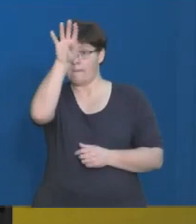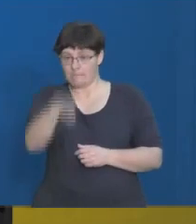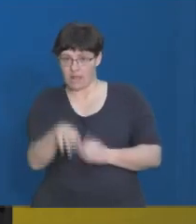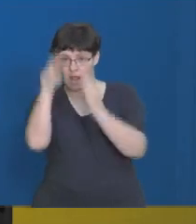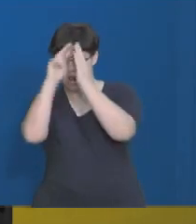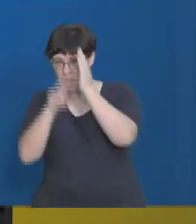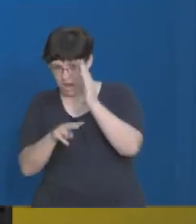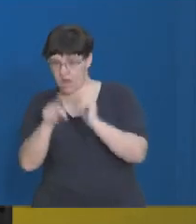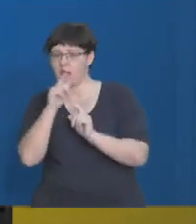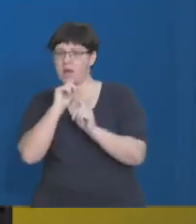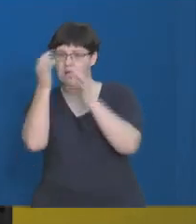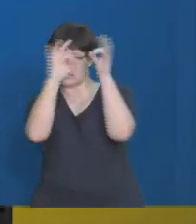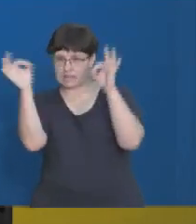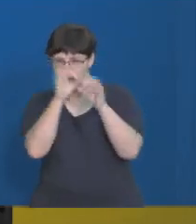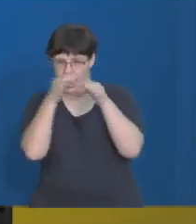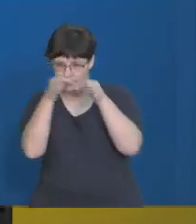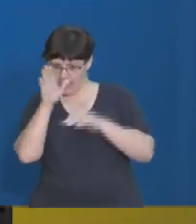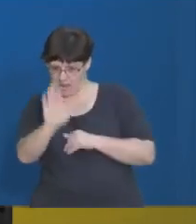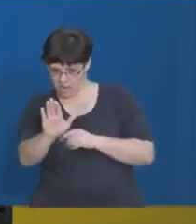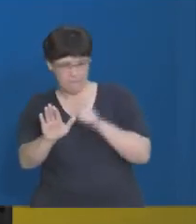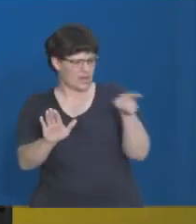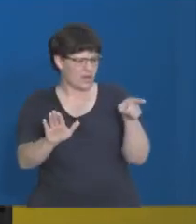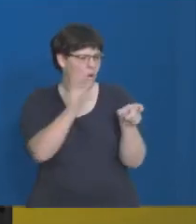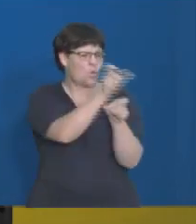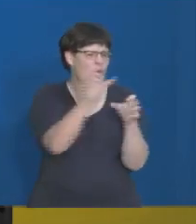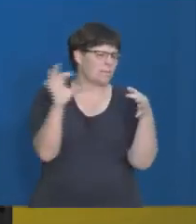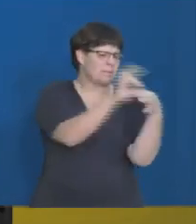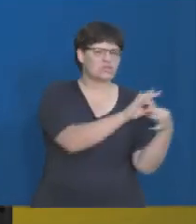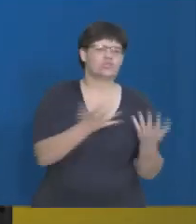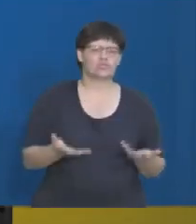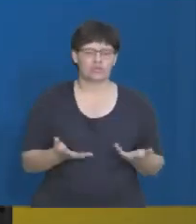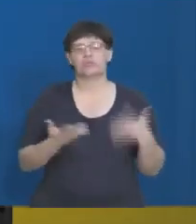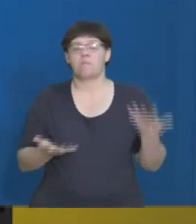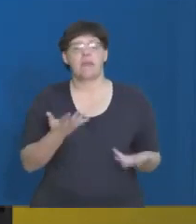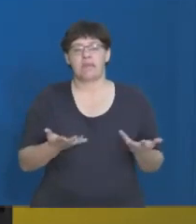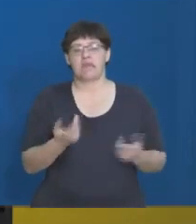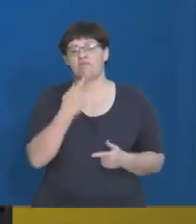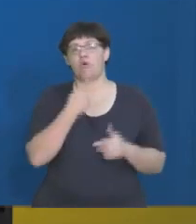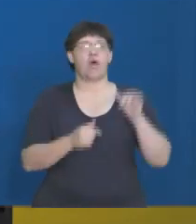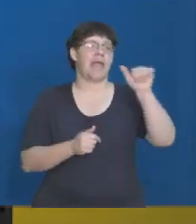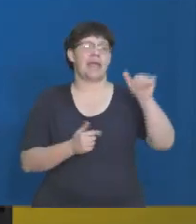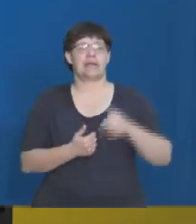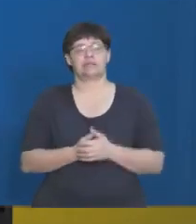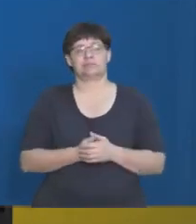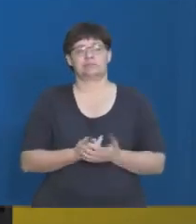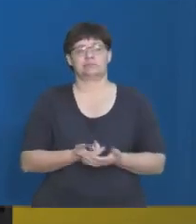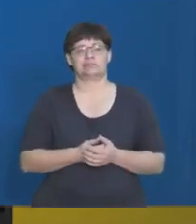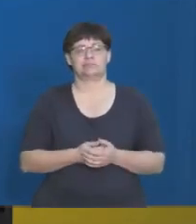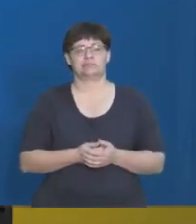you look for the answer in column A. Right, for example, let's say your answer for A, they would say